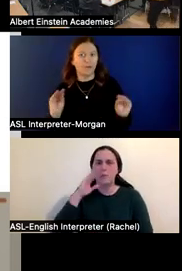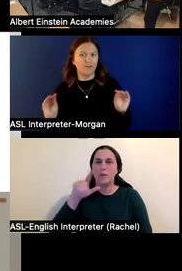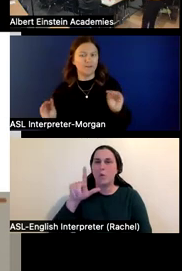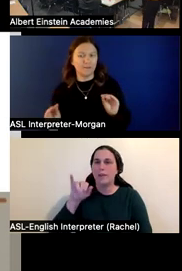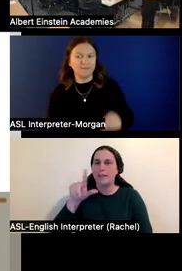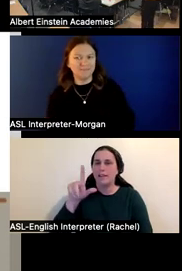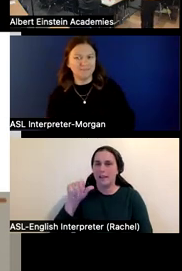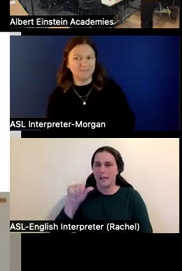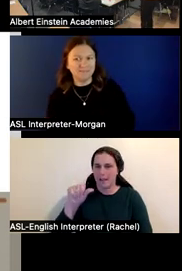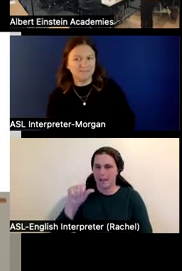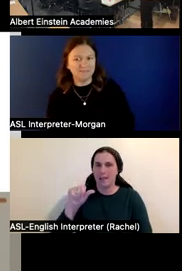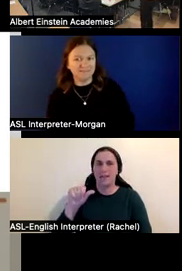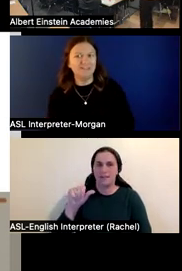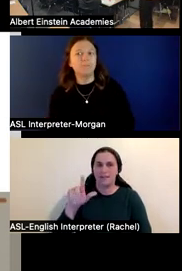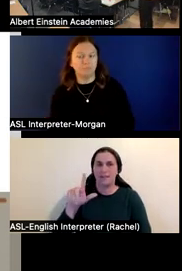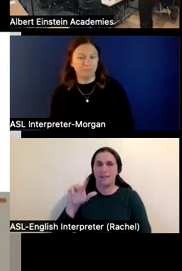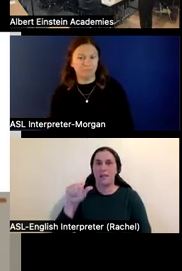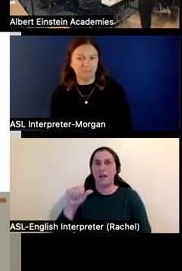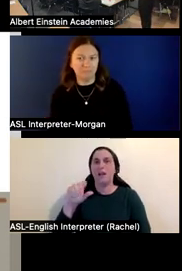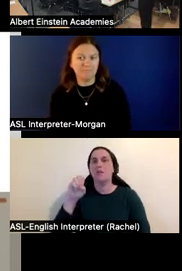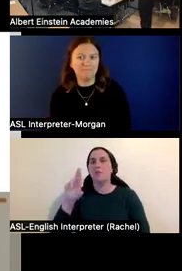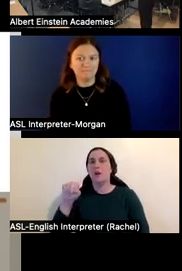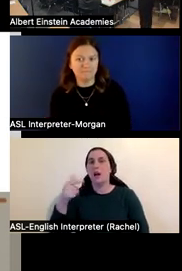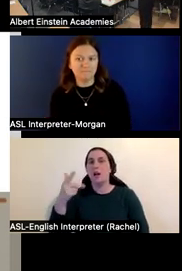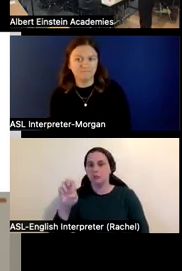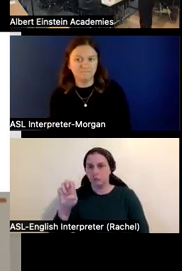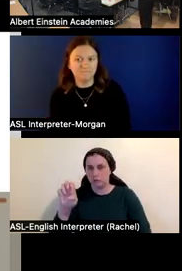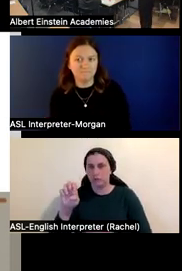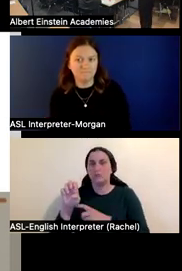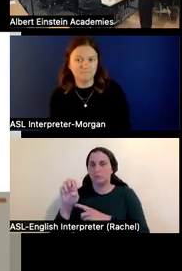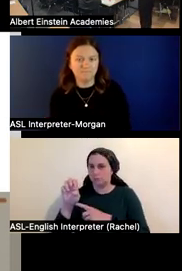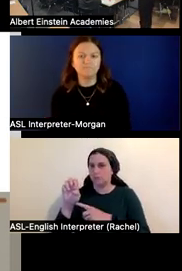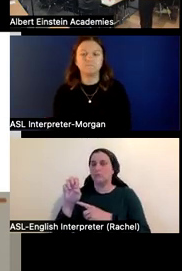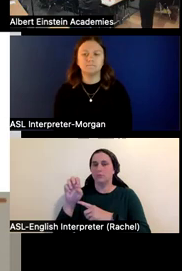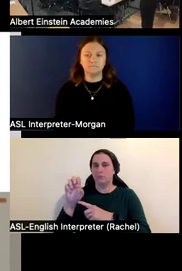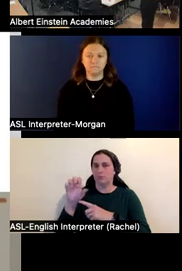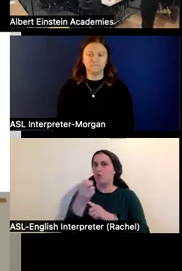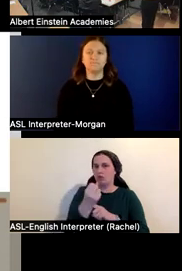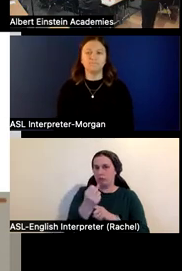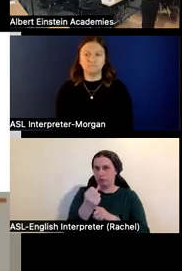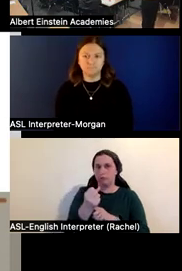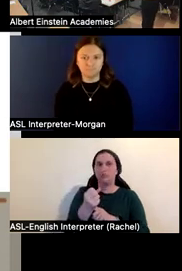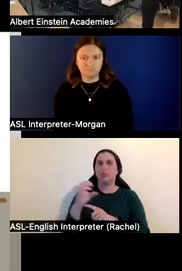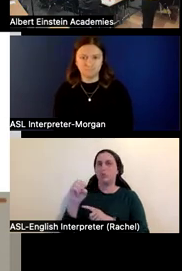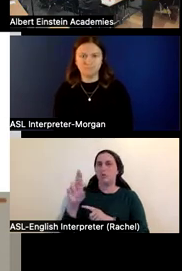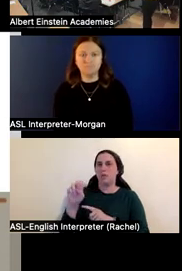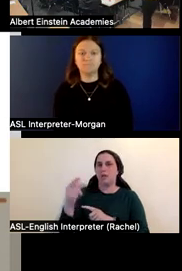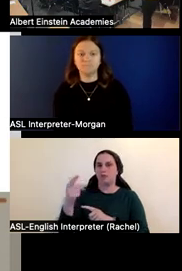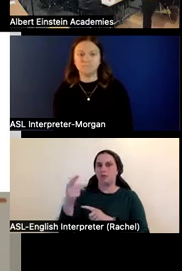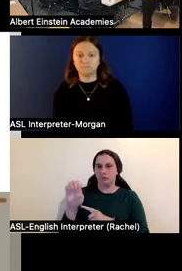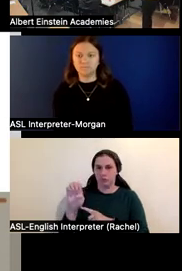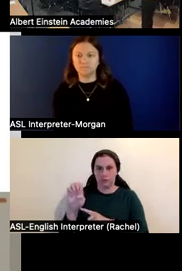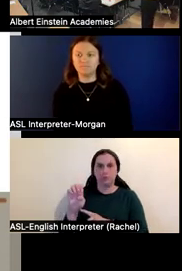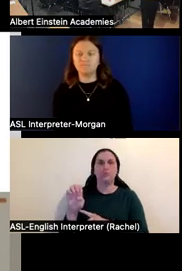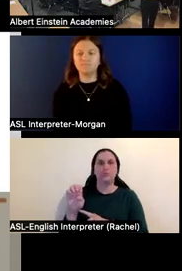Gelb, orange. So orange is from the French, like this orange, and there's different ways of how people pronounce it